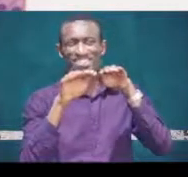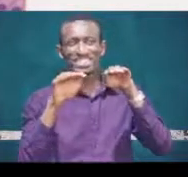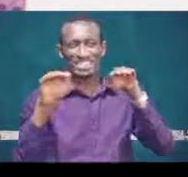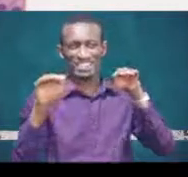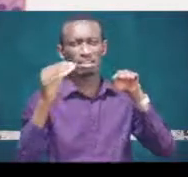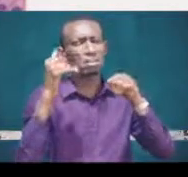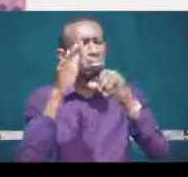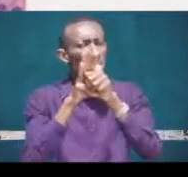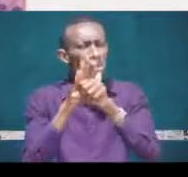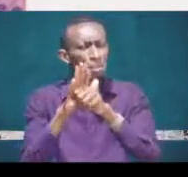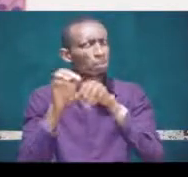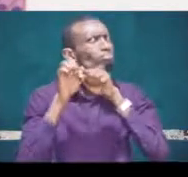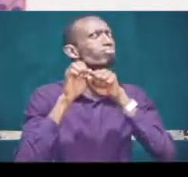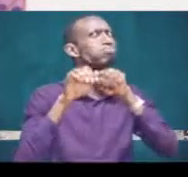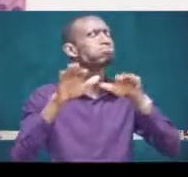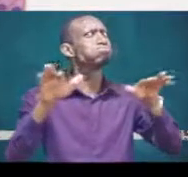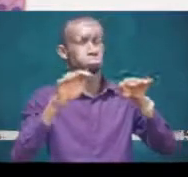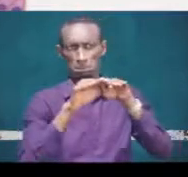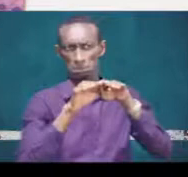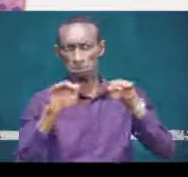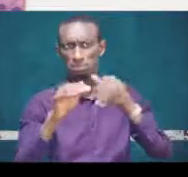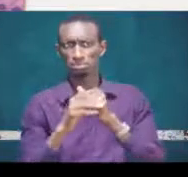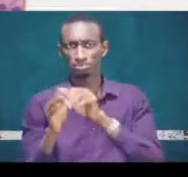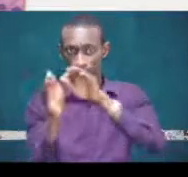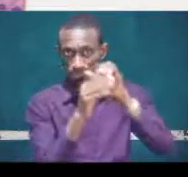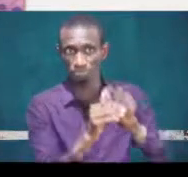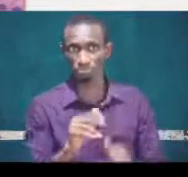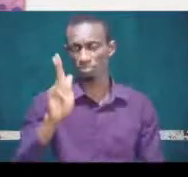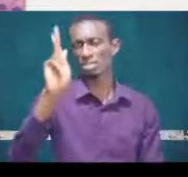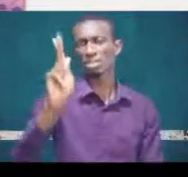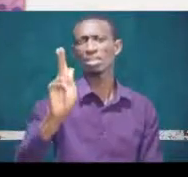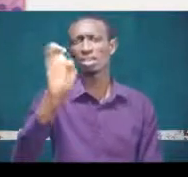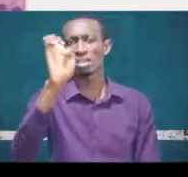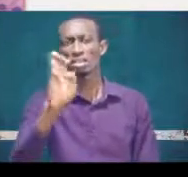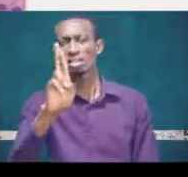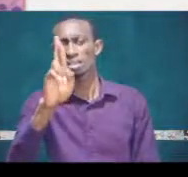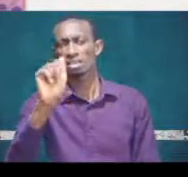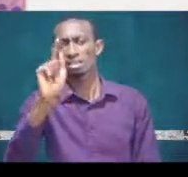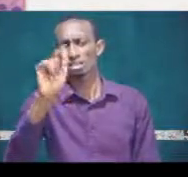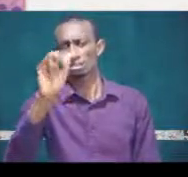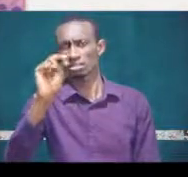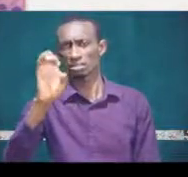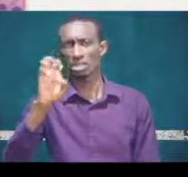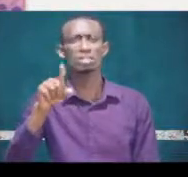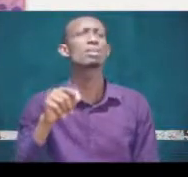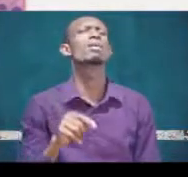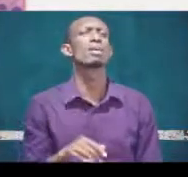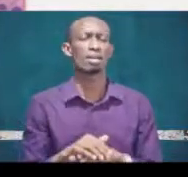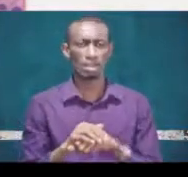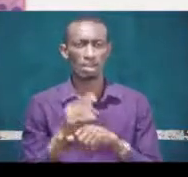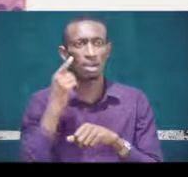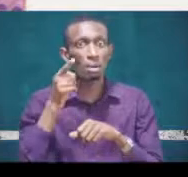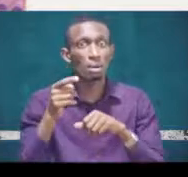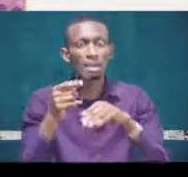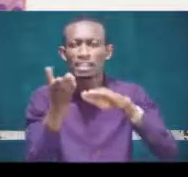stratified squamous. Then this one is keratinized stratified squamous. That means when you see on top,